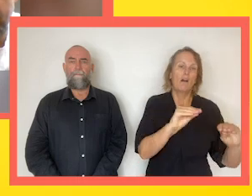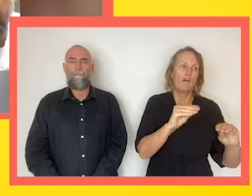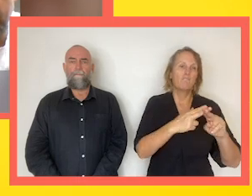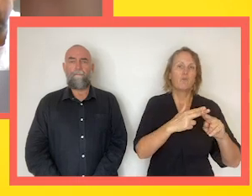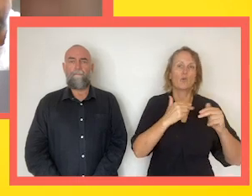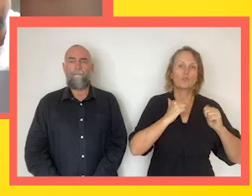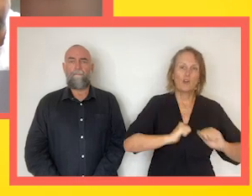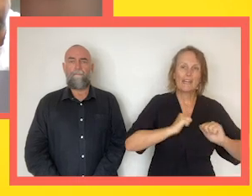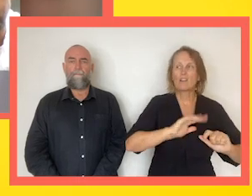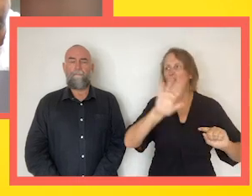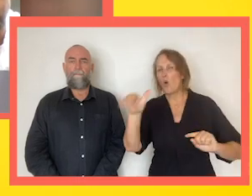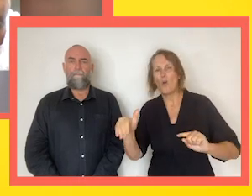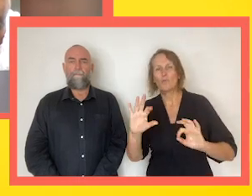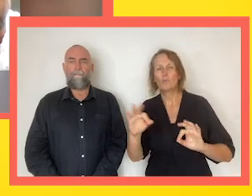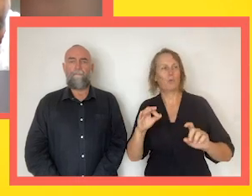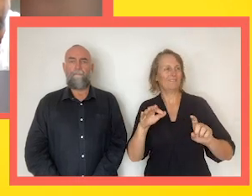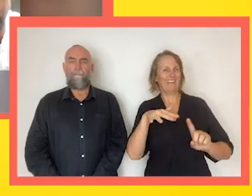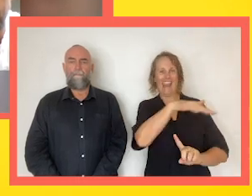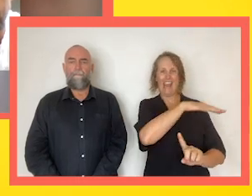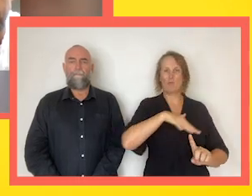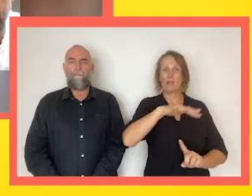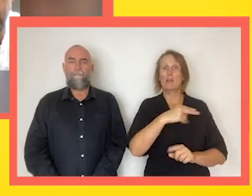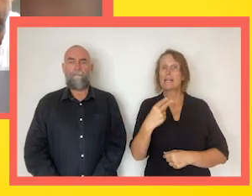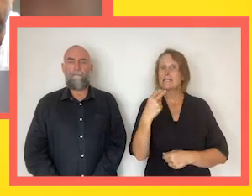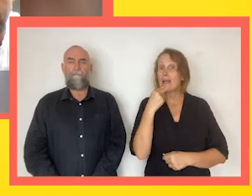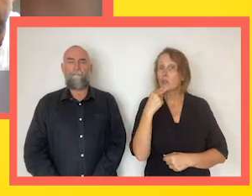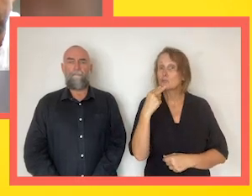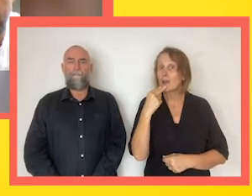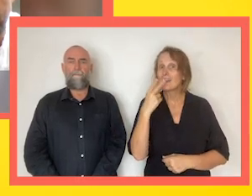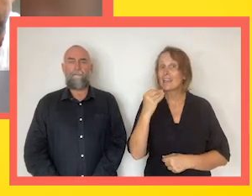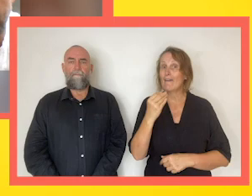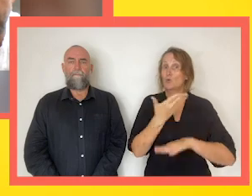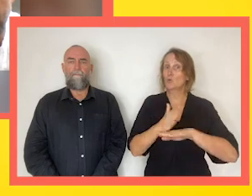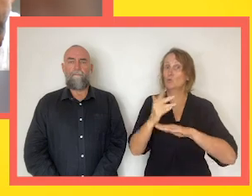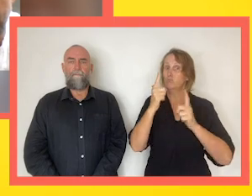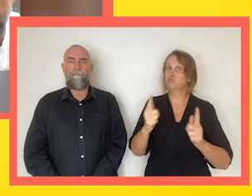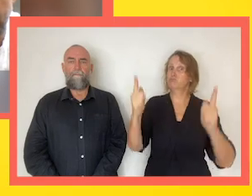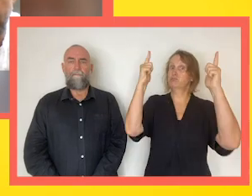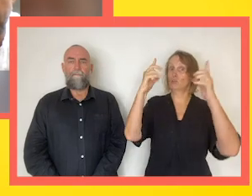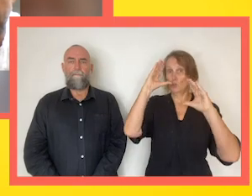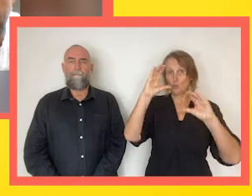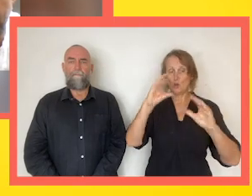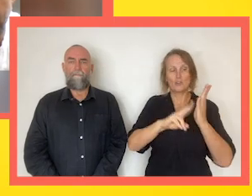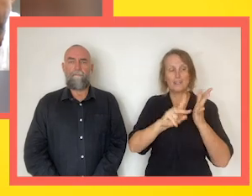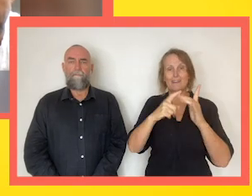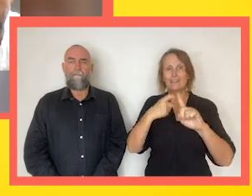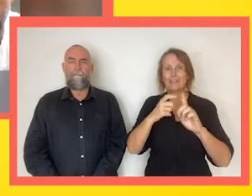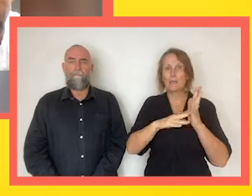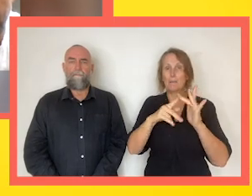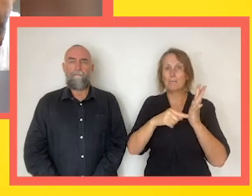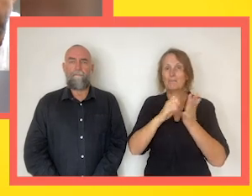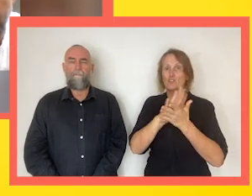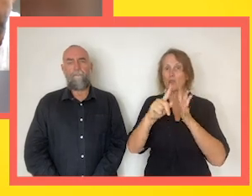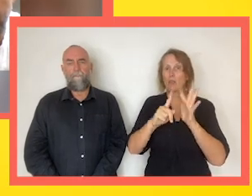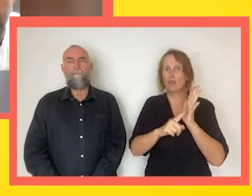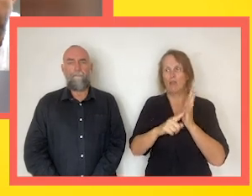training environment. And the South Australian rowing program had a new head coach, Nick Mitchell, who had a really awesome reputation and got along really